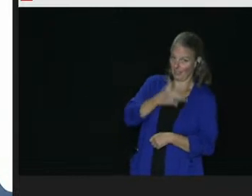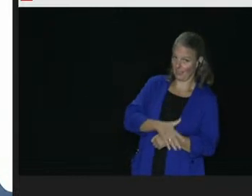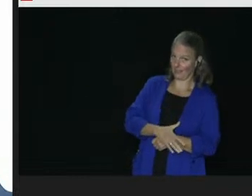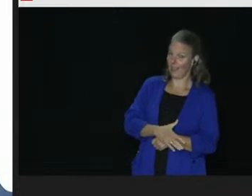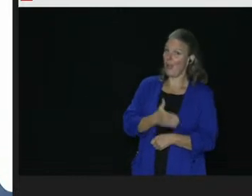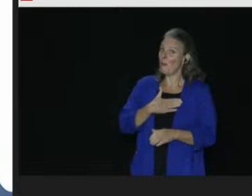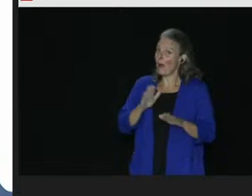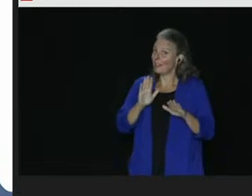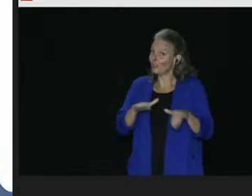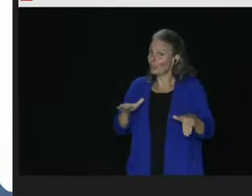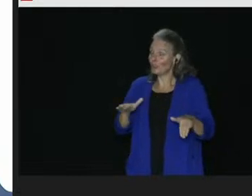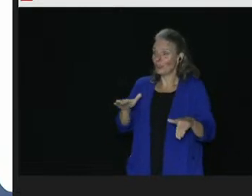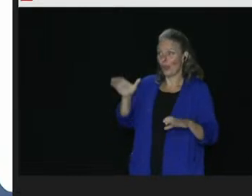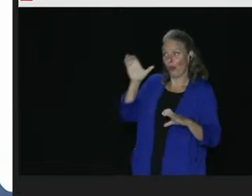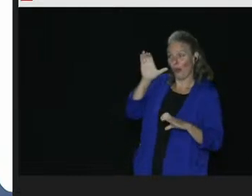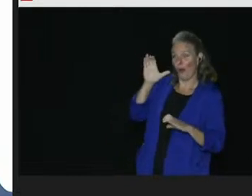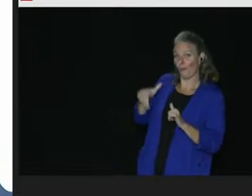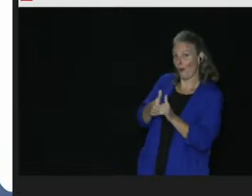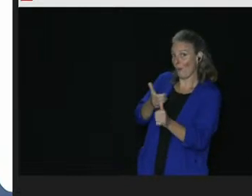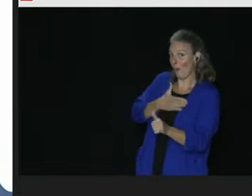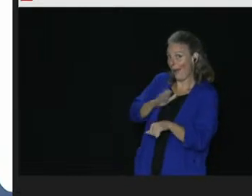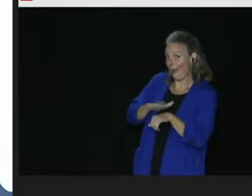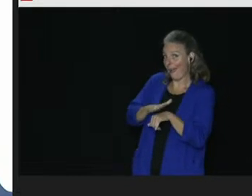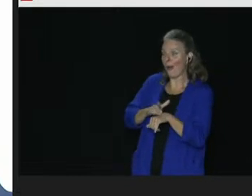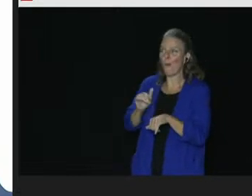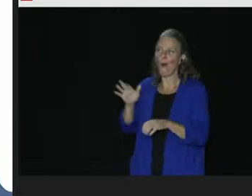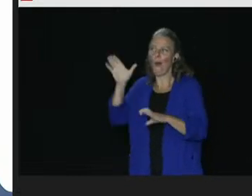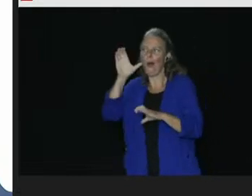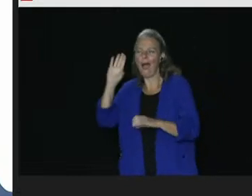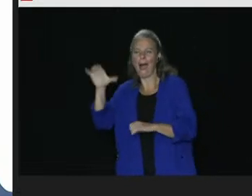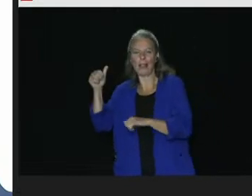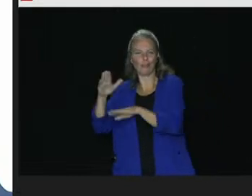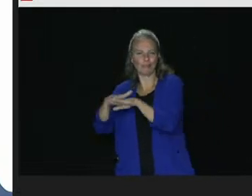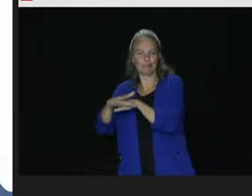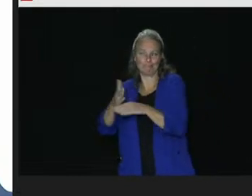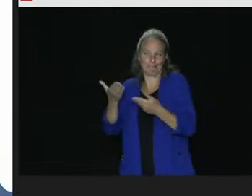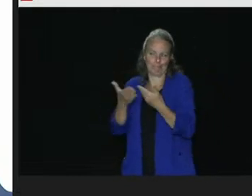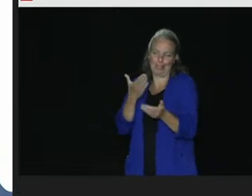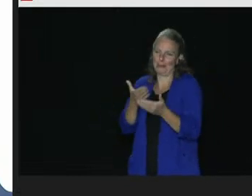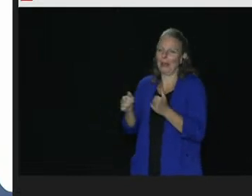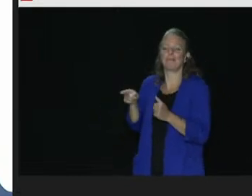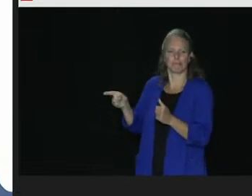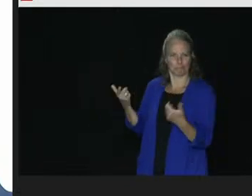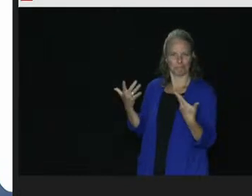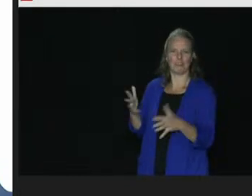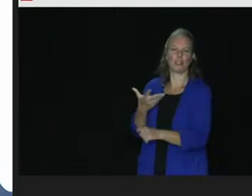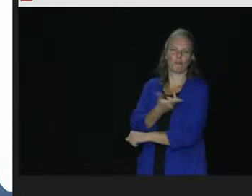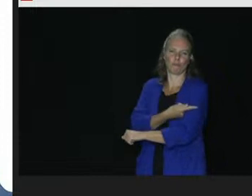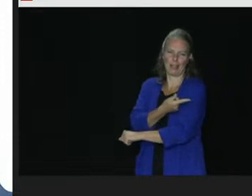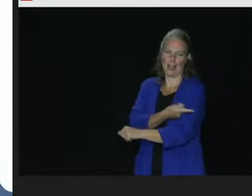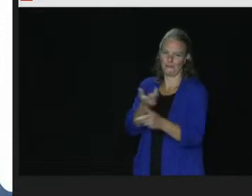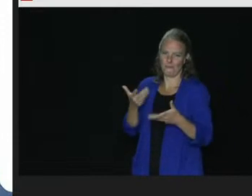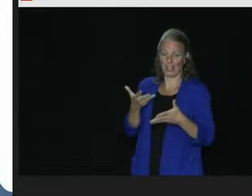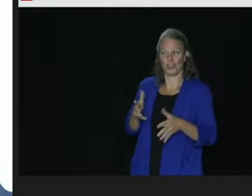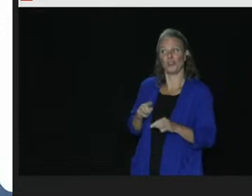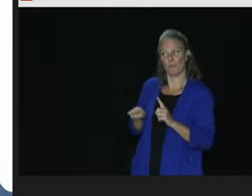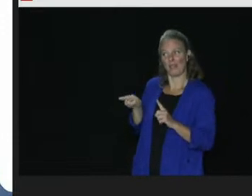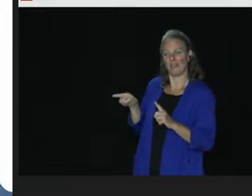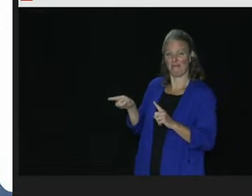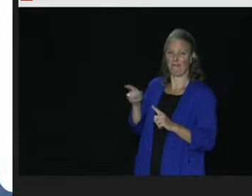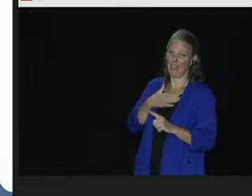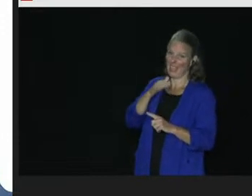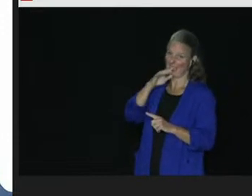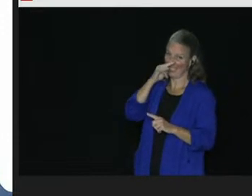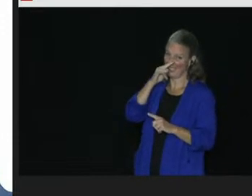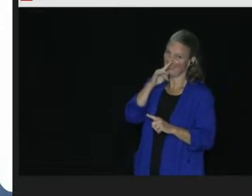listen to me or maybe based on other considerations, are fully vaccinated, and they're sort of in that prime age group, millennials, sort of in their sort of